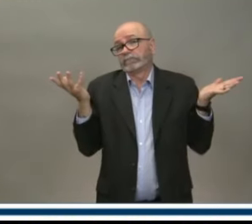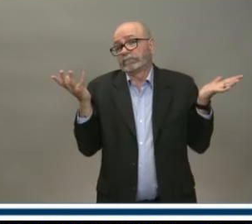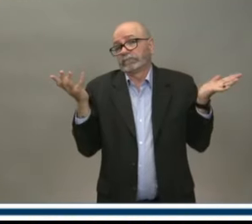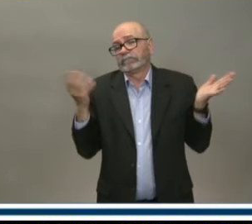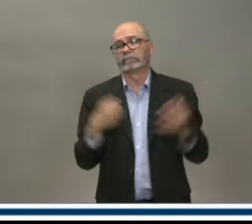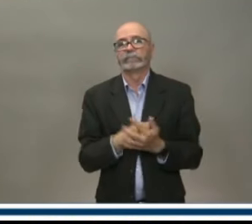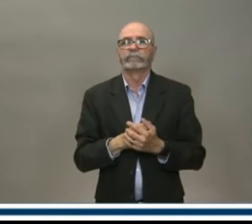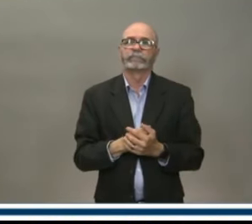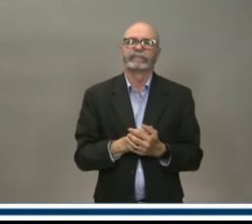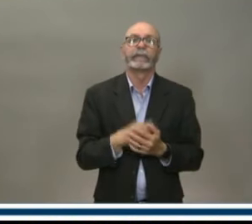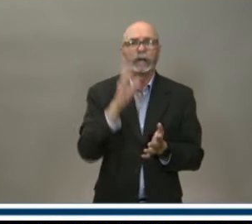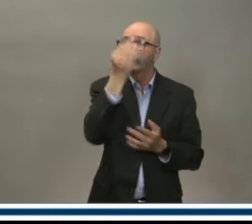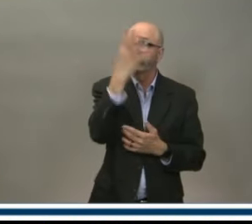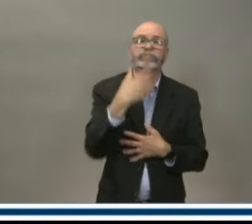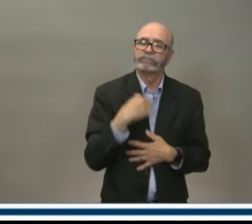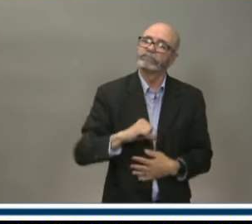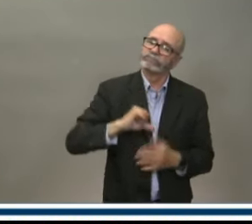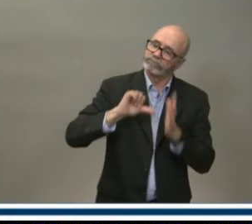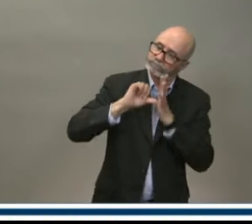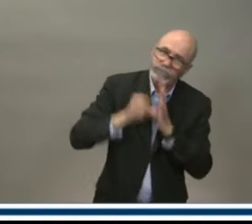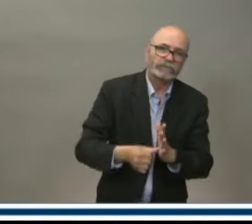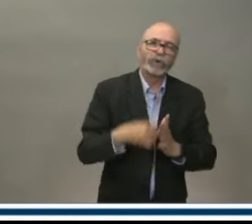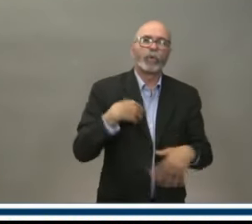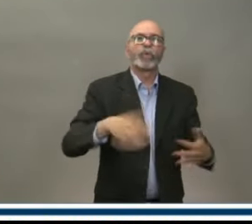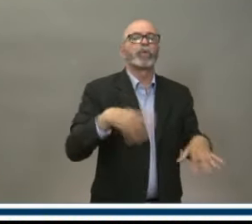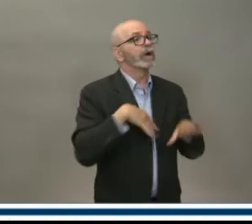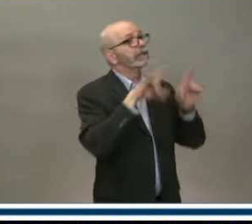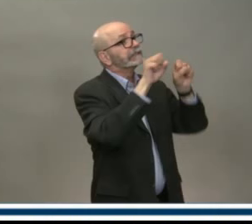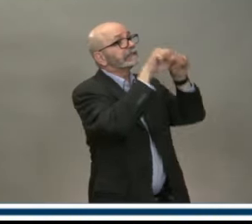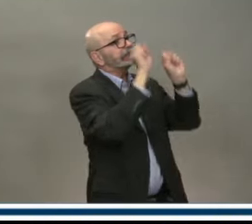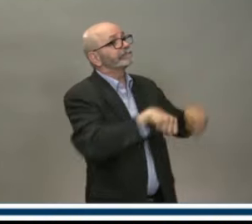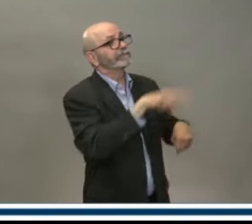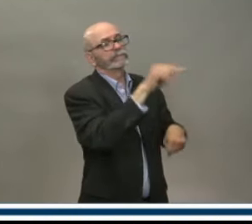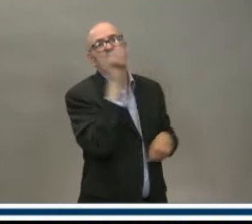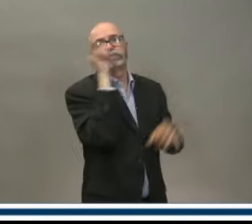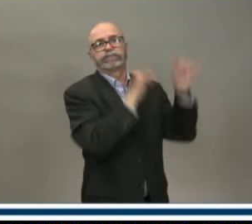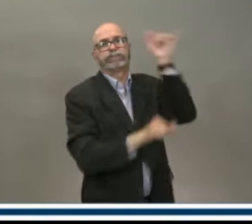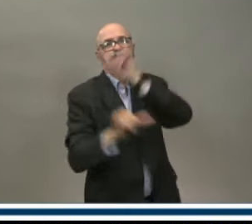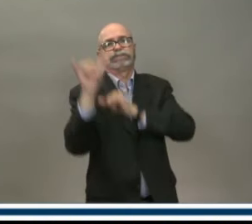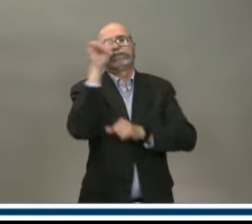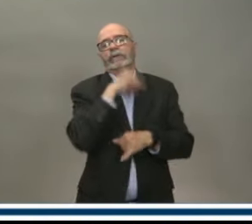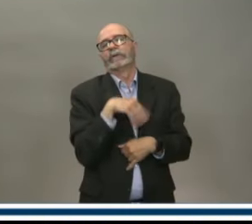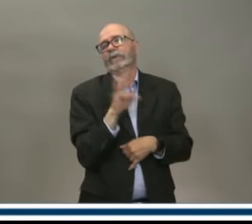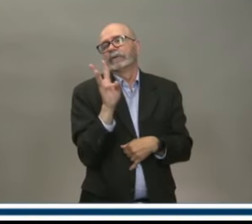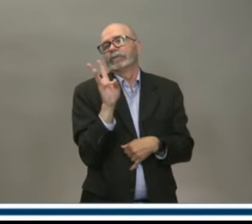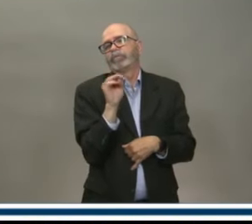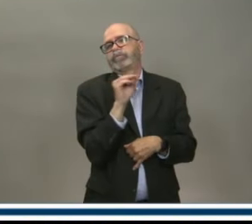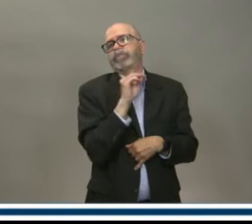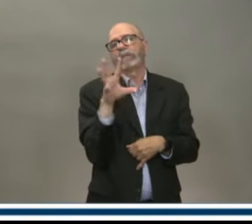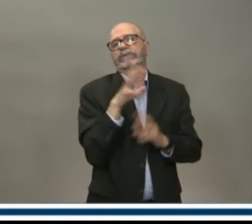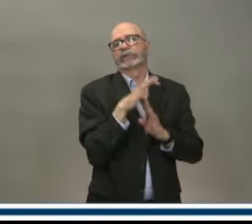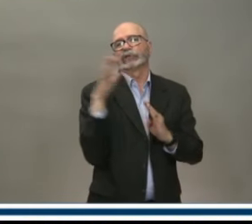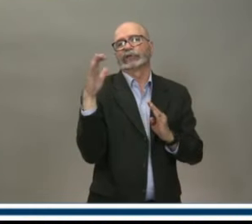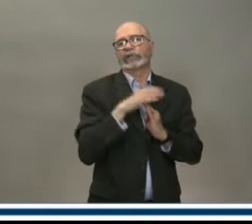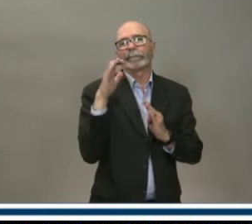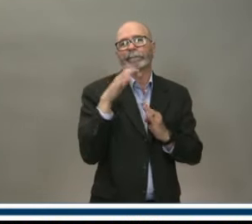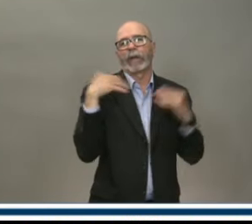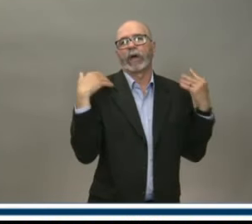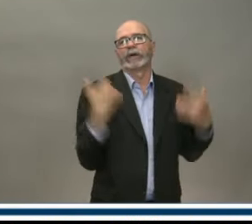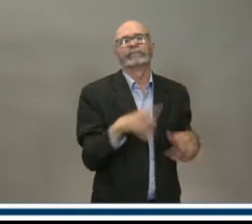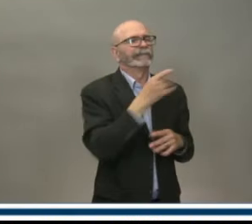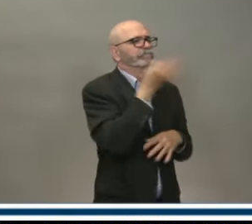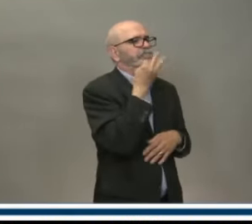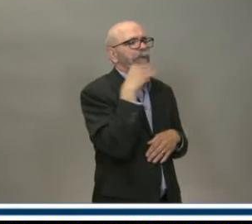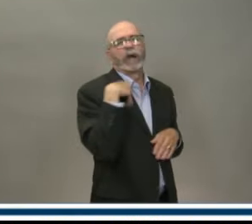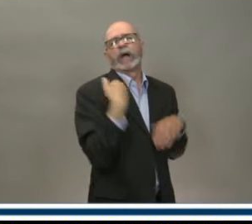I'm extremely proud of my health system colleagues in a number of areas that I mentioned earlier. of how they've rapidly, in the